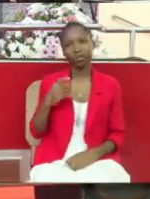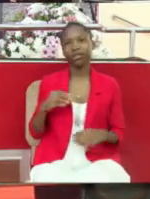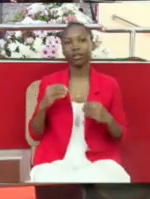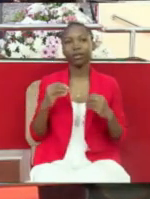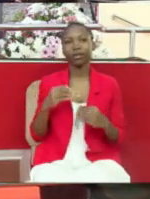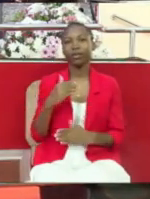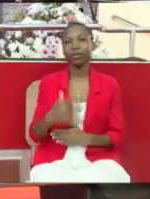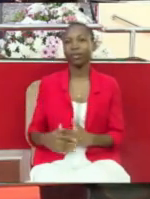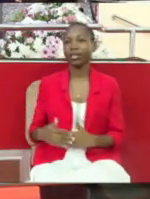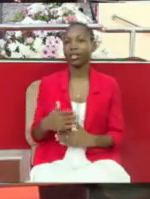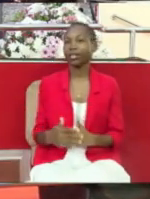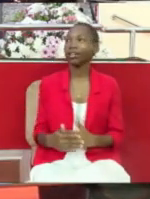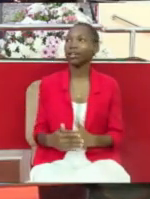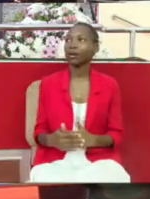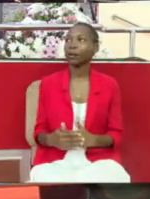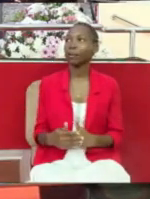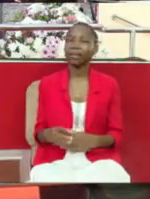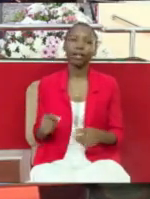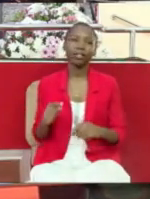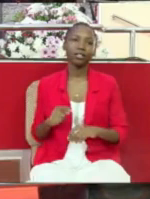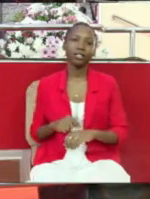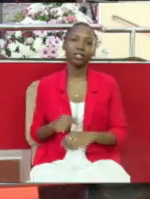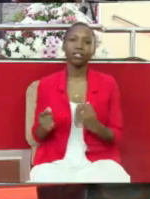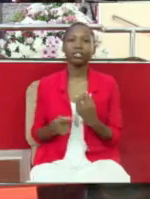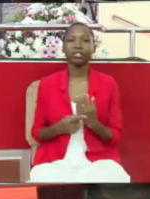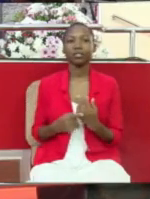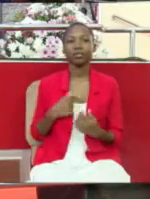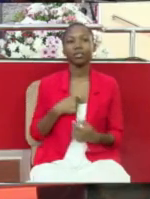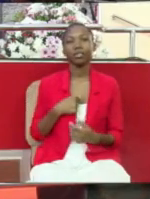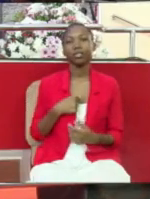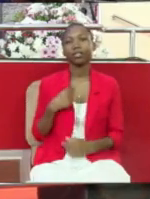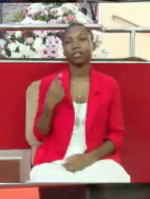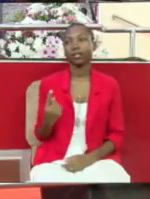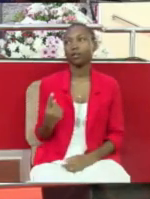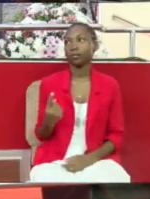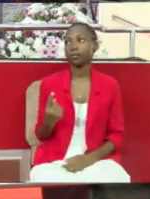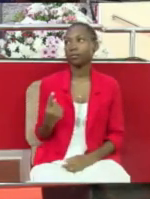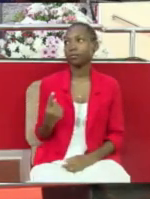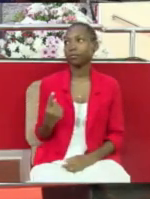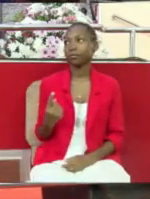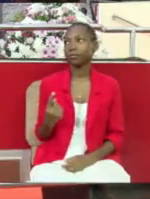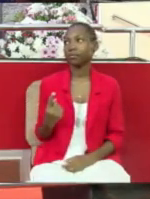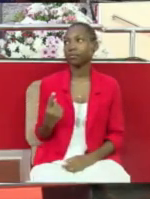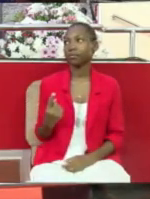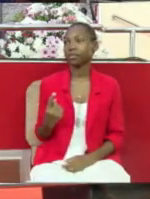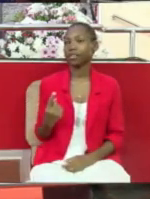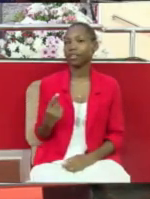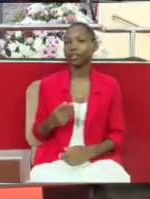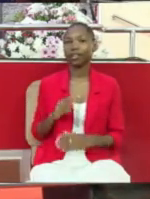me one more time. Huyo mwimbaji anaambia Mungu nisamehe. Kwa sababu kweli, salimia jirani